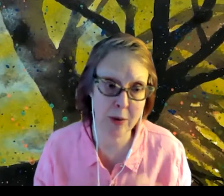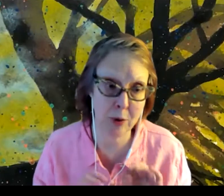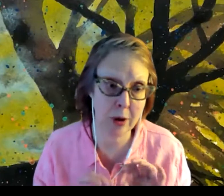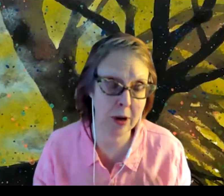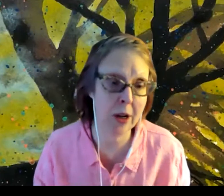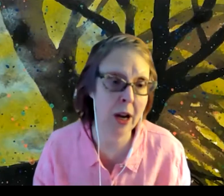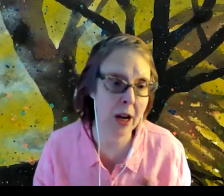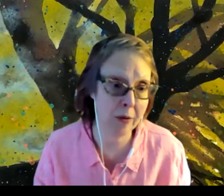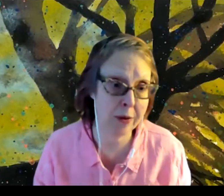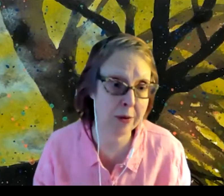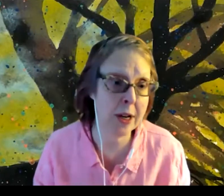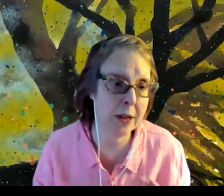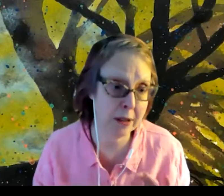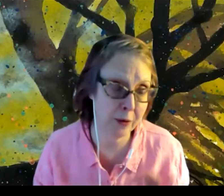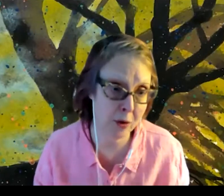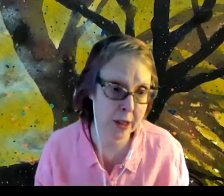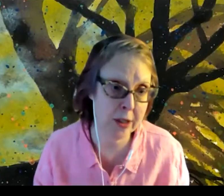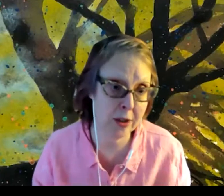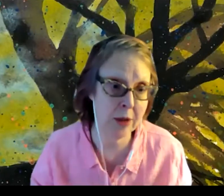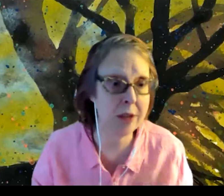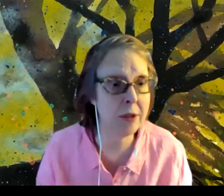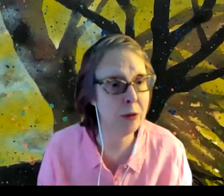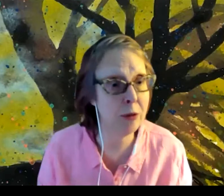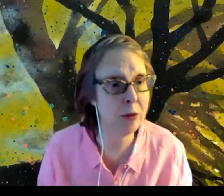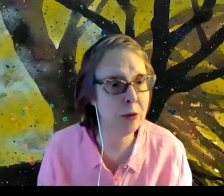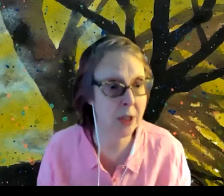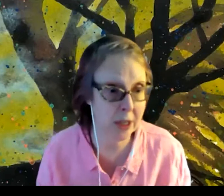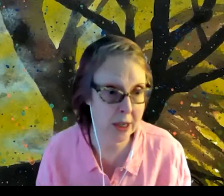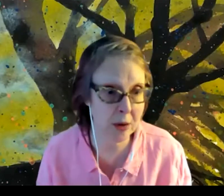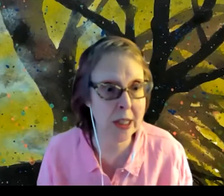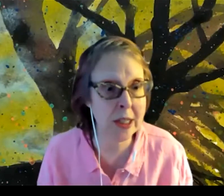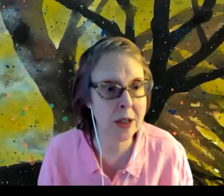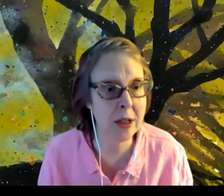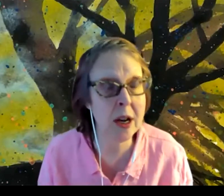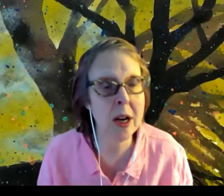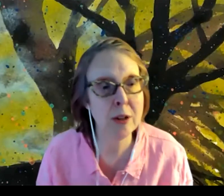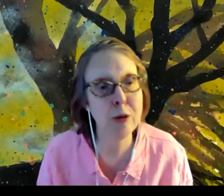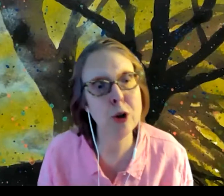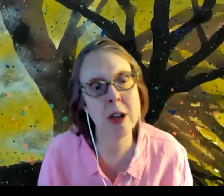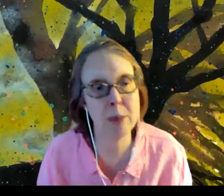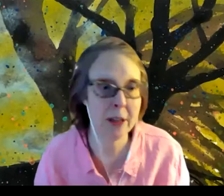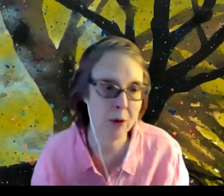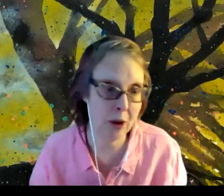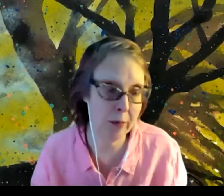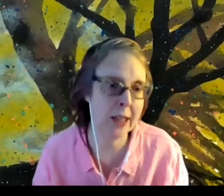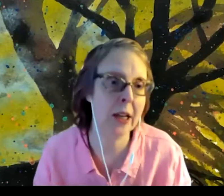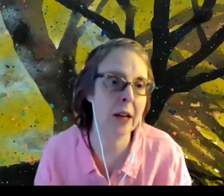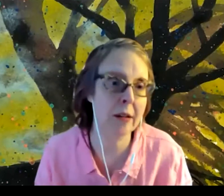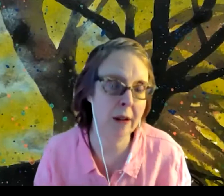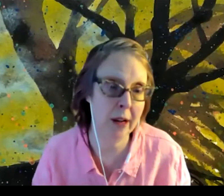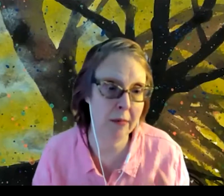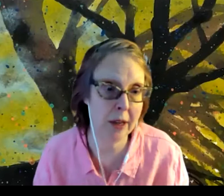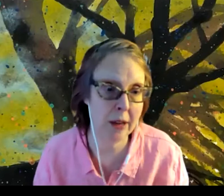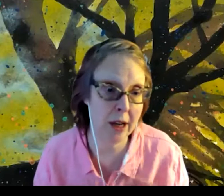this. And we're going to have three different questions. So each of the groups is going to take a question to focus on, but then we'll come back